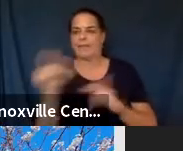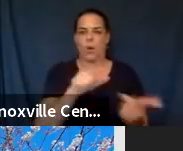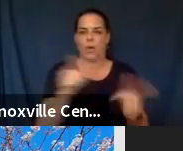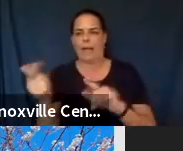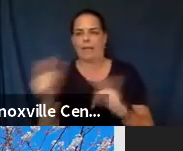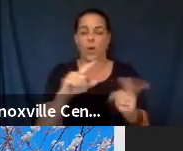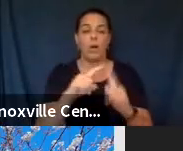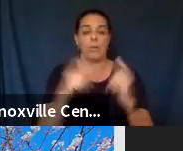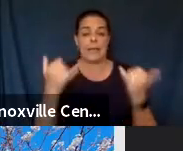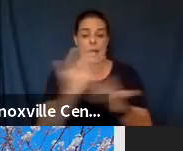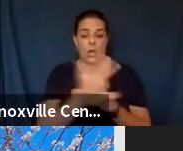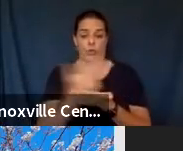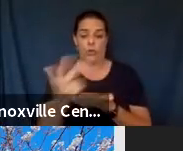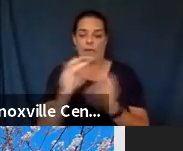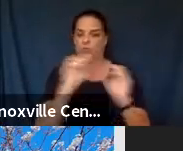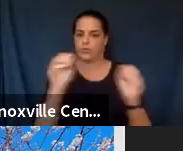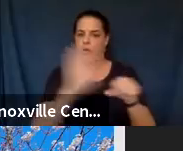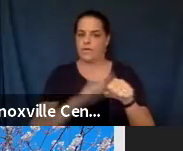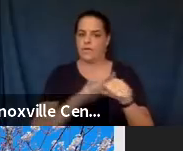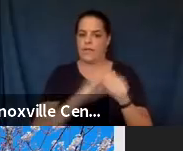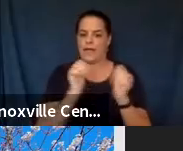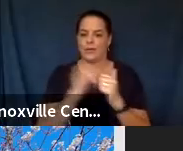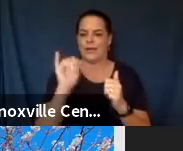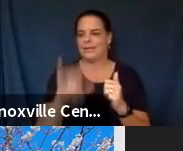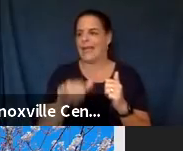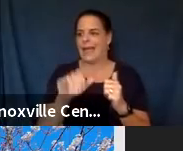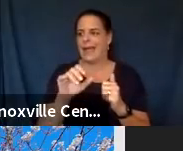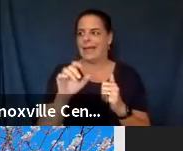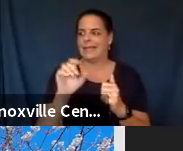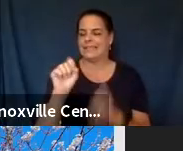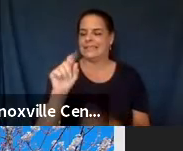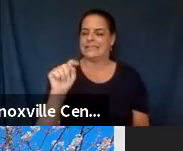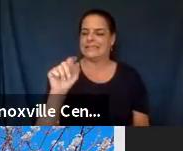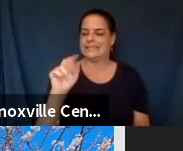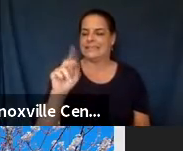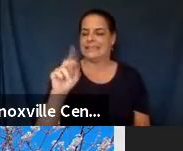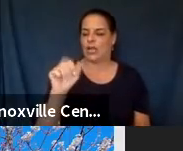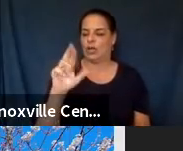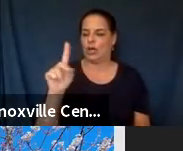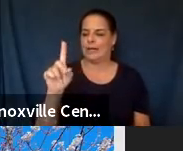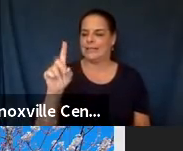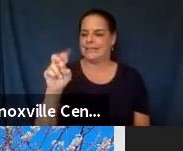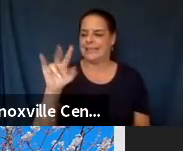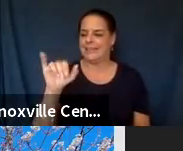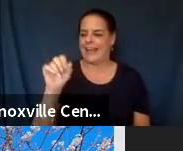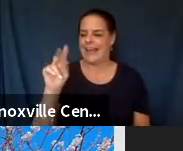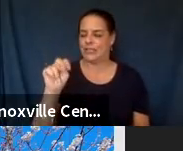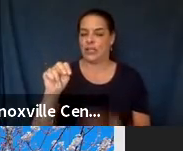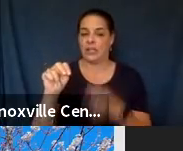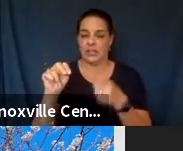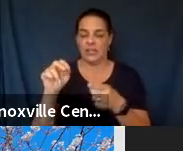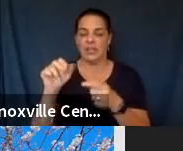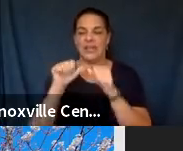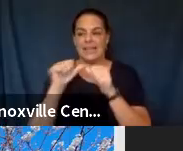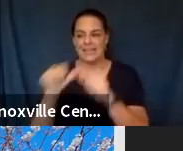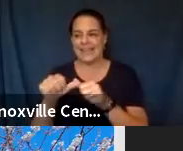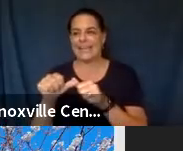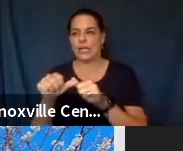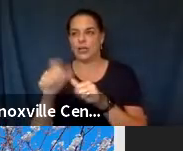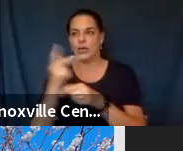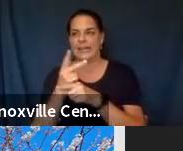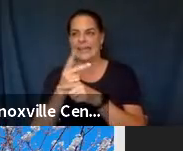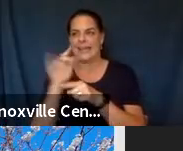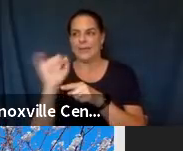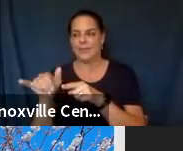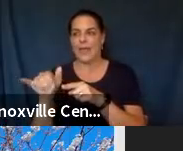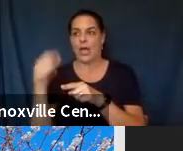now that we didn't have flags with our standard deviation, and we still kept it on yellow and decided to go ahead and make it red since it does seem to, green, since